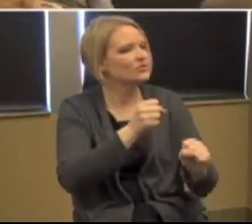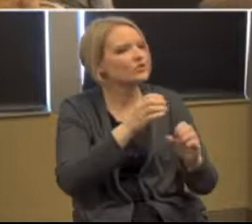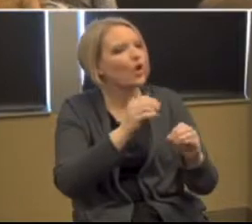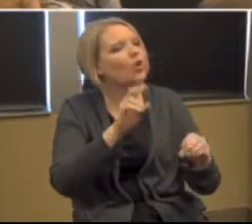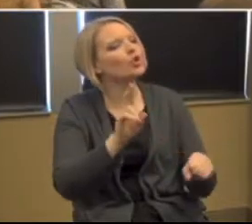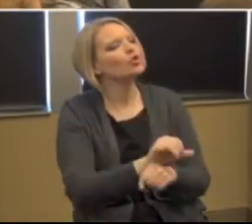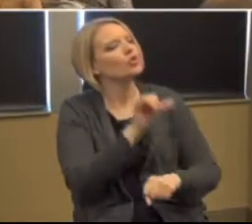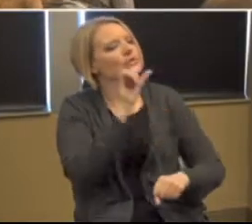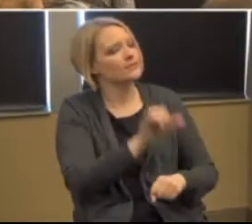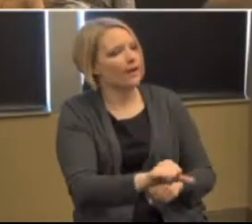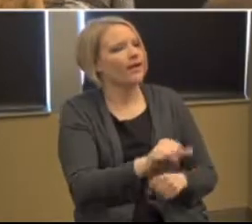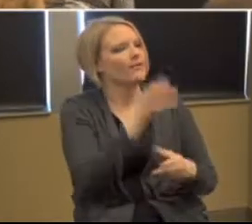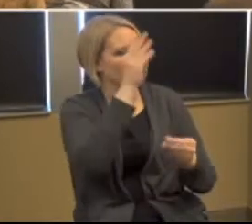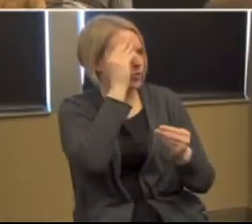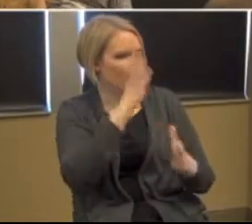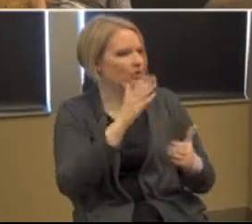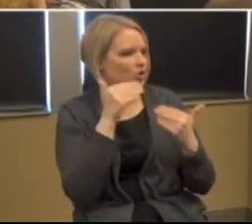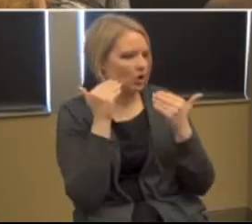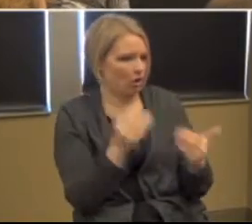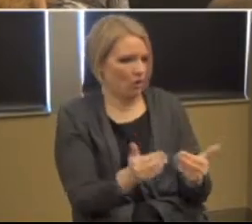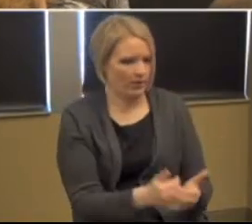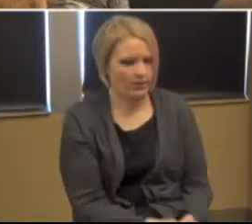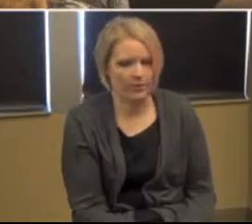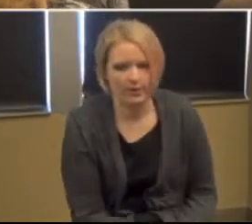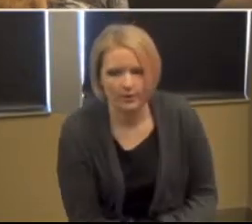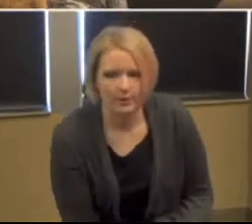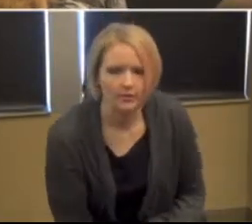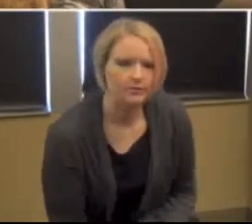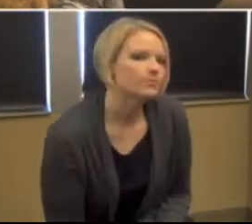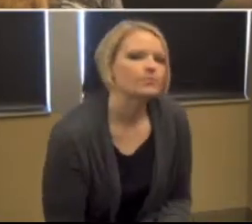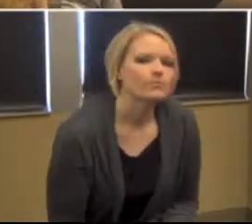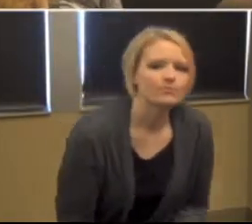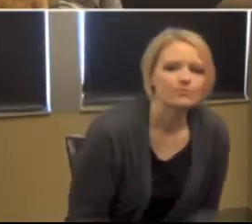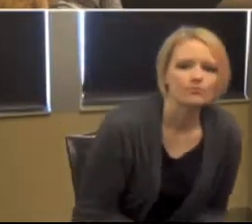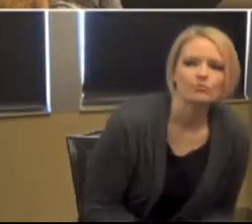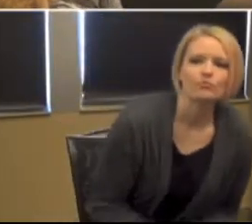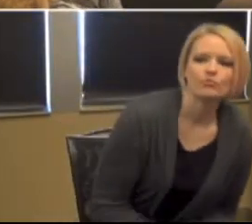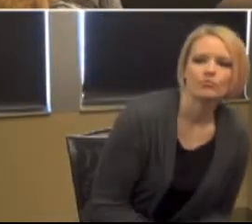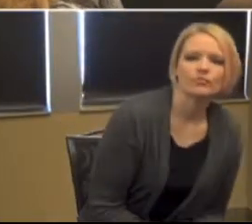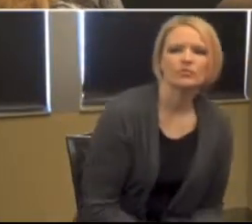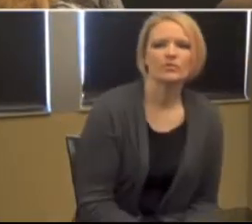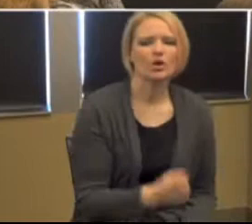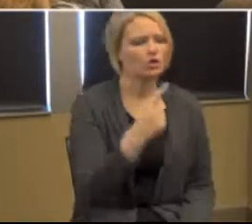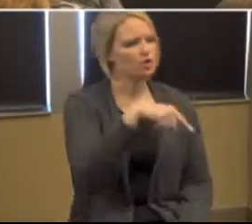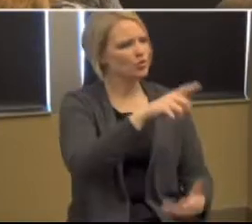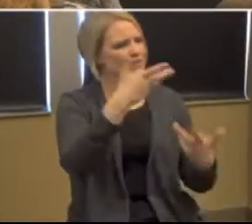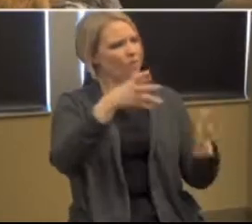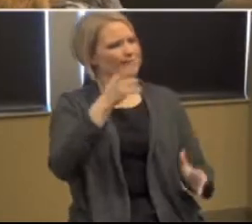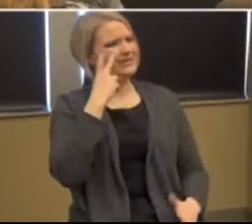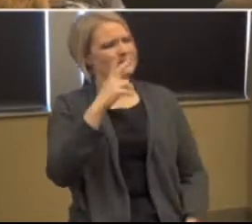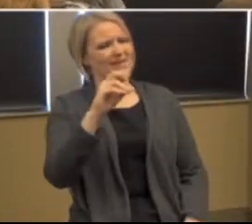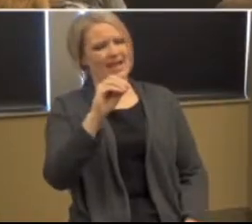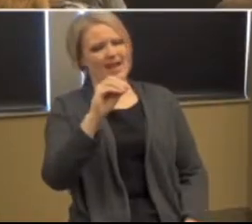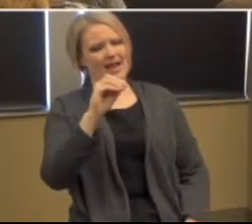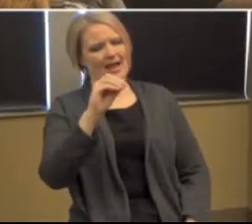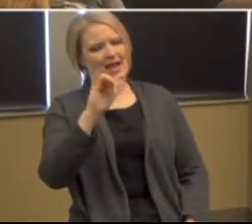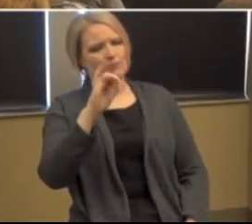your expertise and go with it. I do want to talk, did you guys see that object schedule?